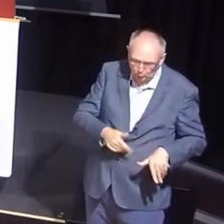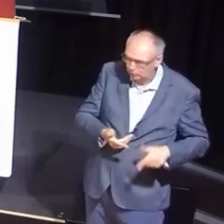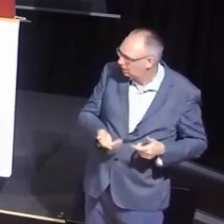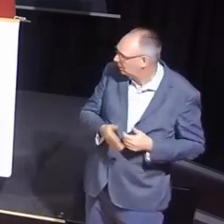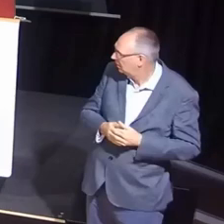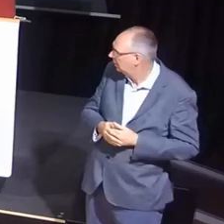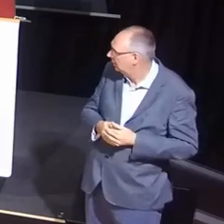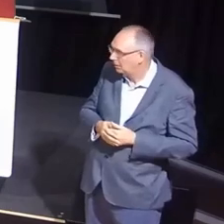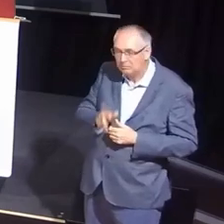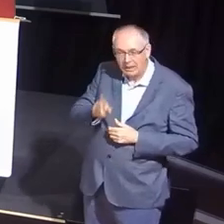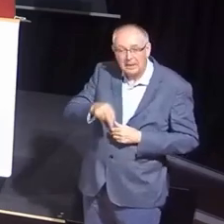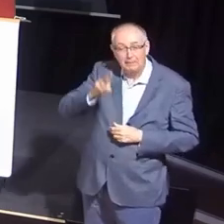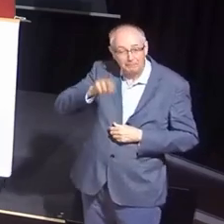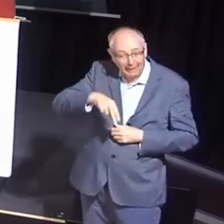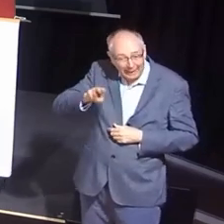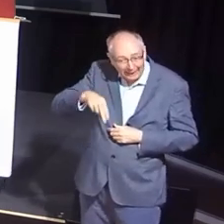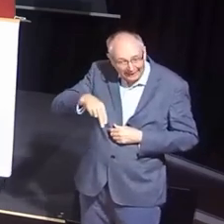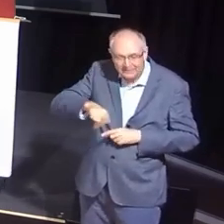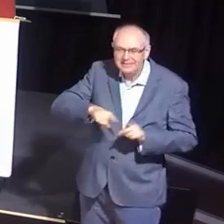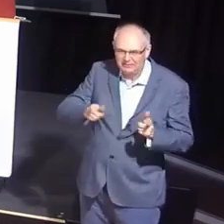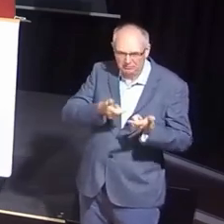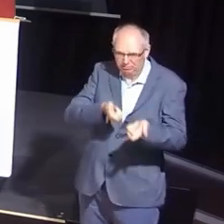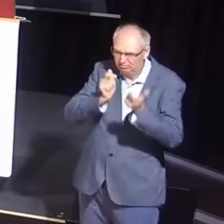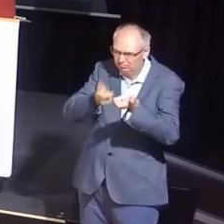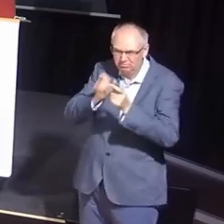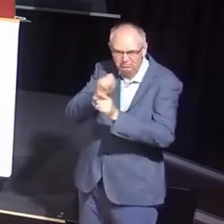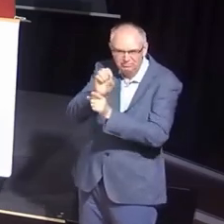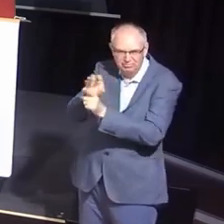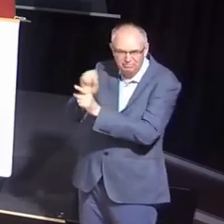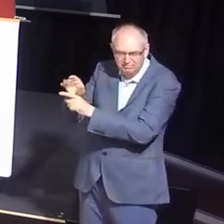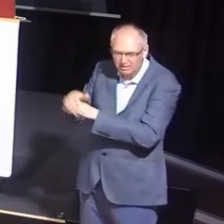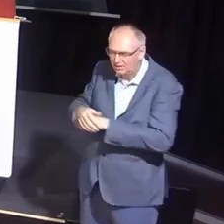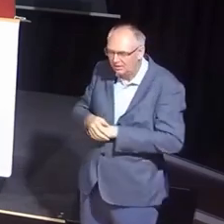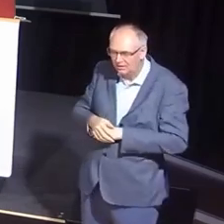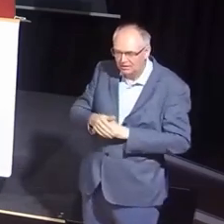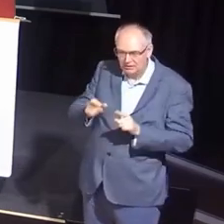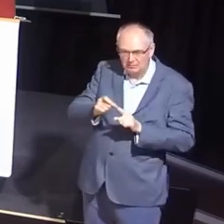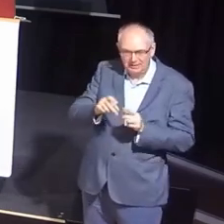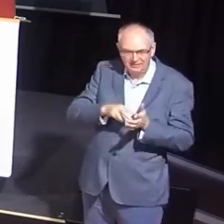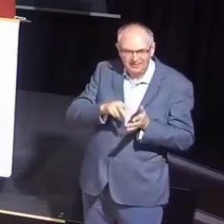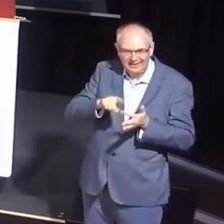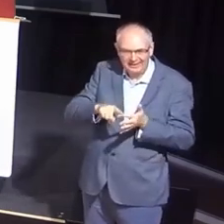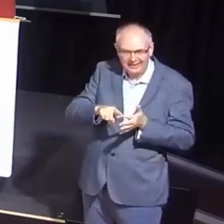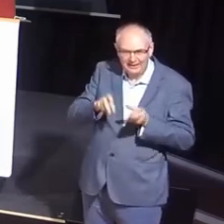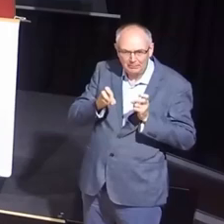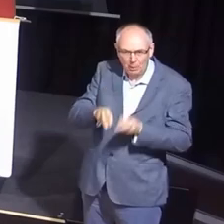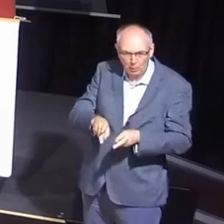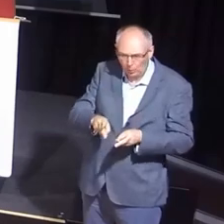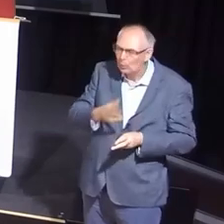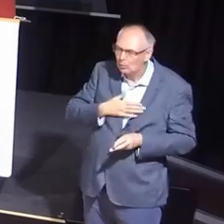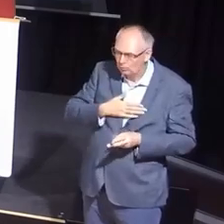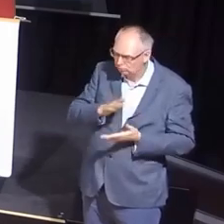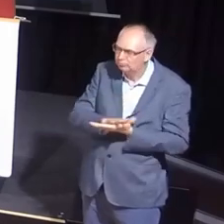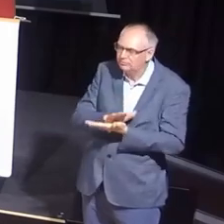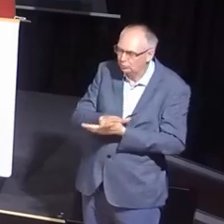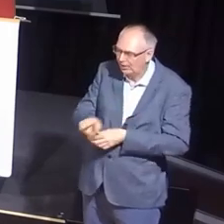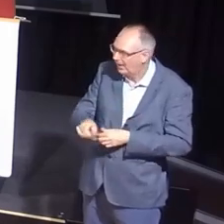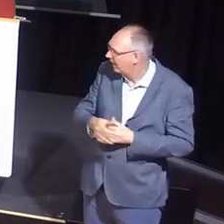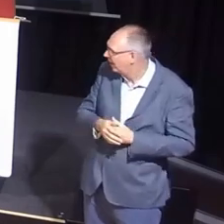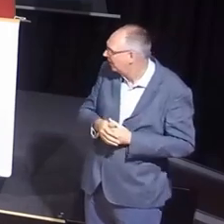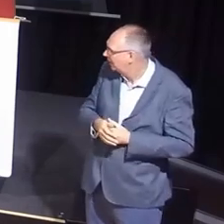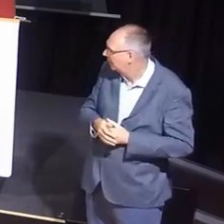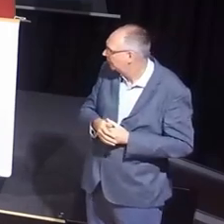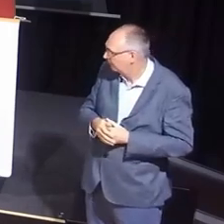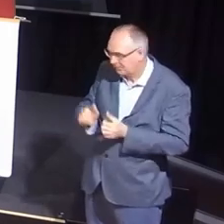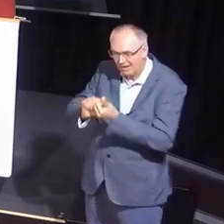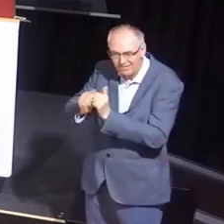Paint, now that's a little bit different. So there is a PvE mode called Salmon Run that I find so much joy in, putting friends on comms,